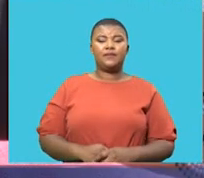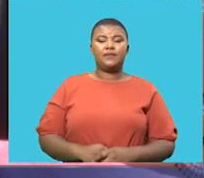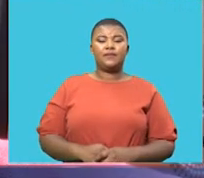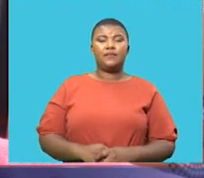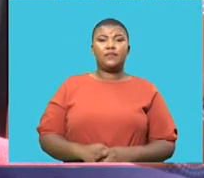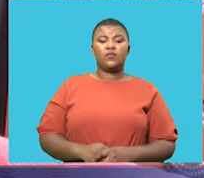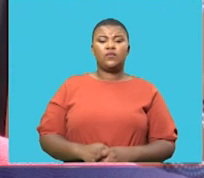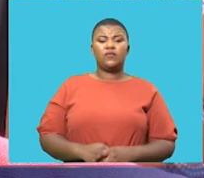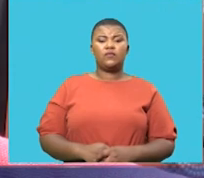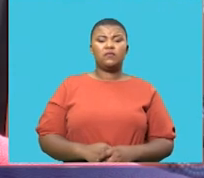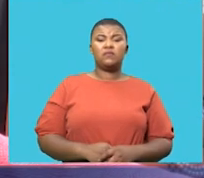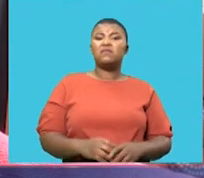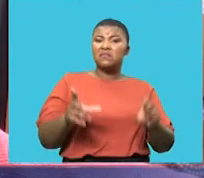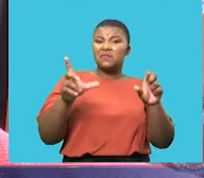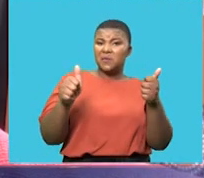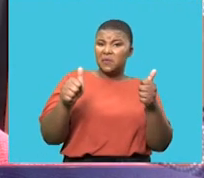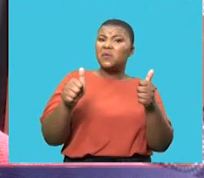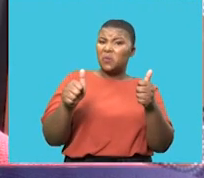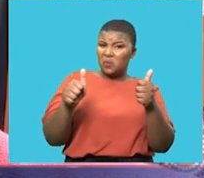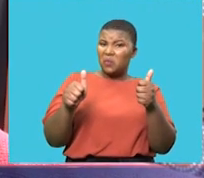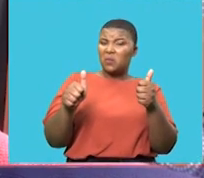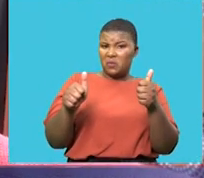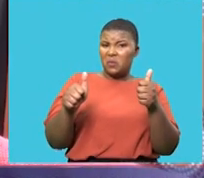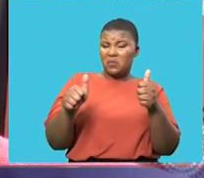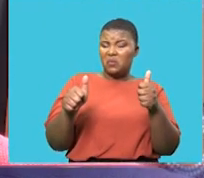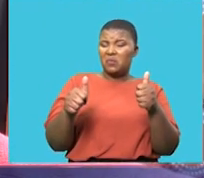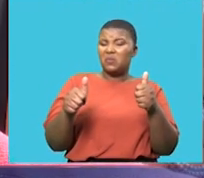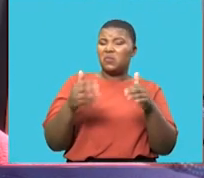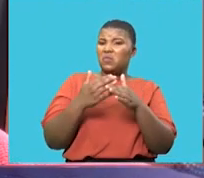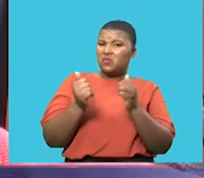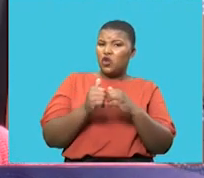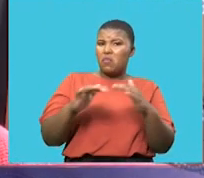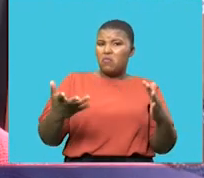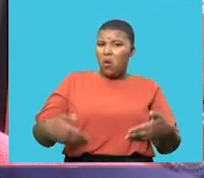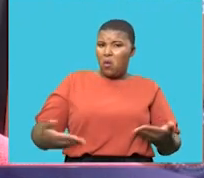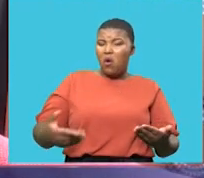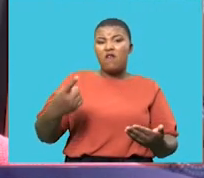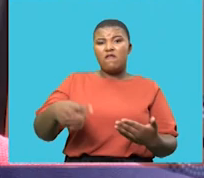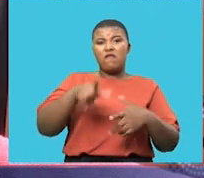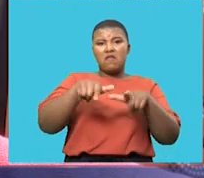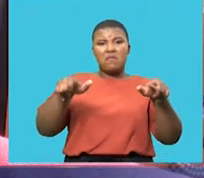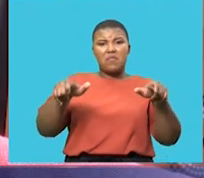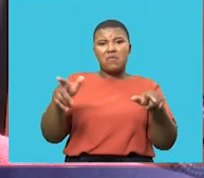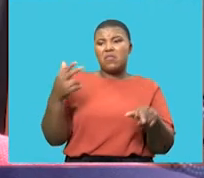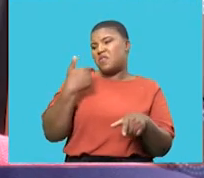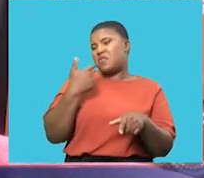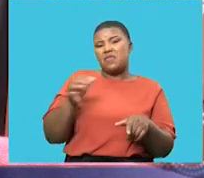platform for up-and-coming creatives, entertainers, you know, everyone. Bazo showcase,